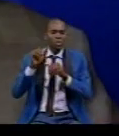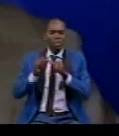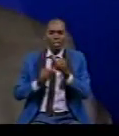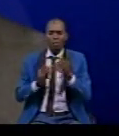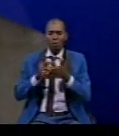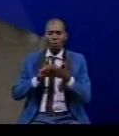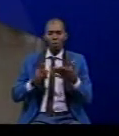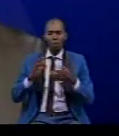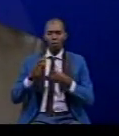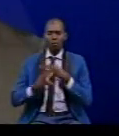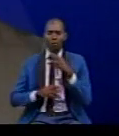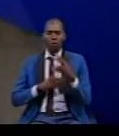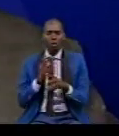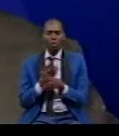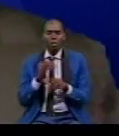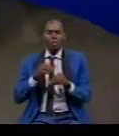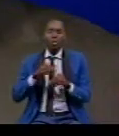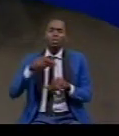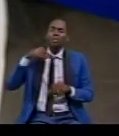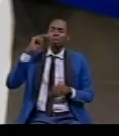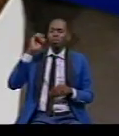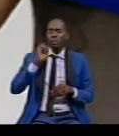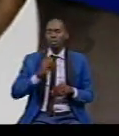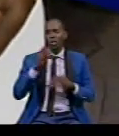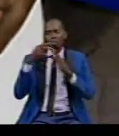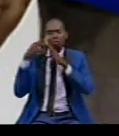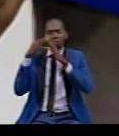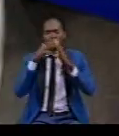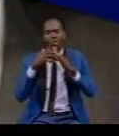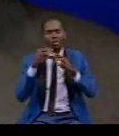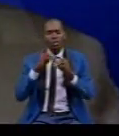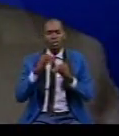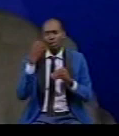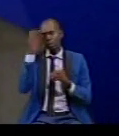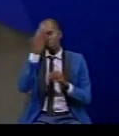Now, if you stole my shirt,